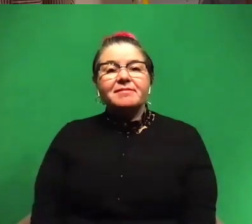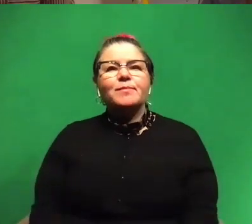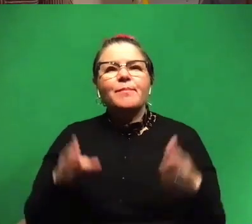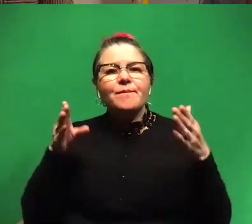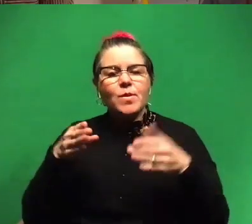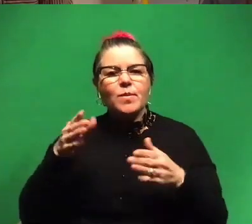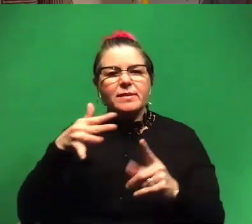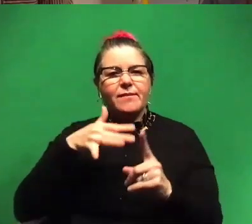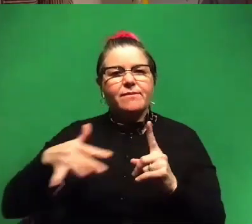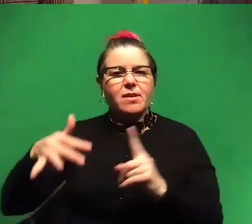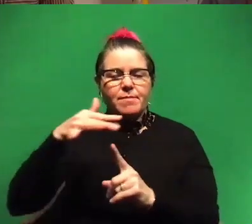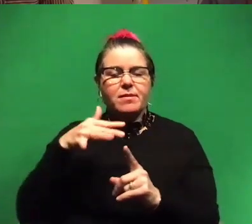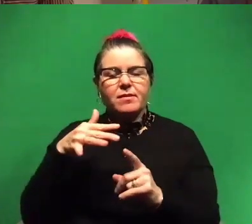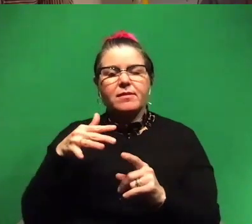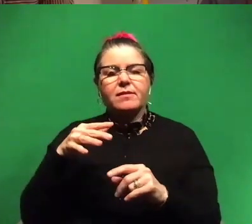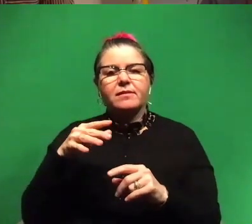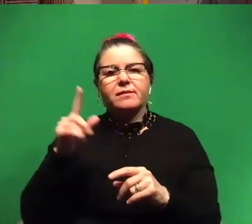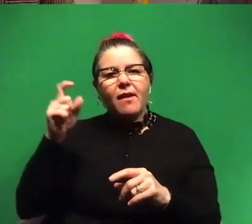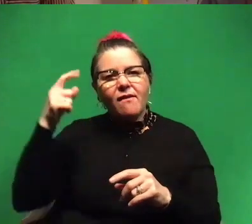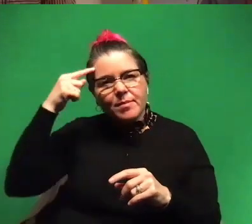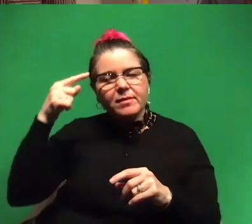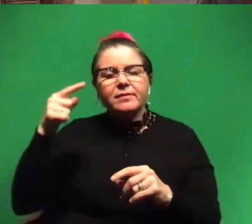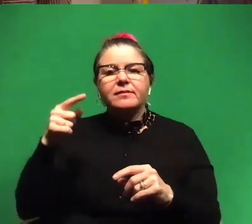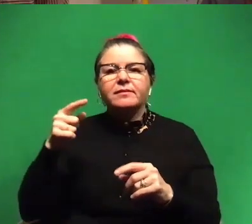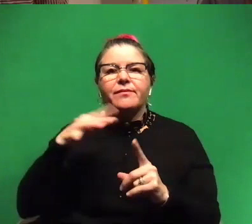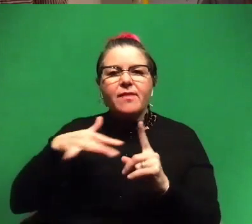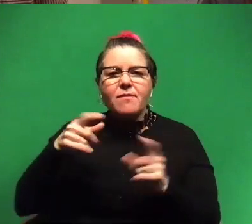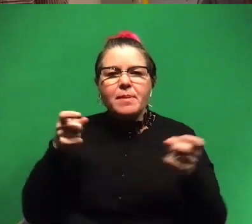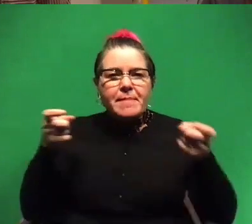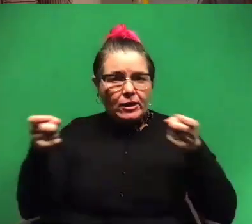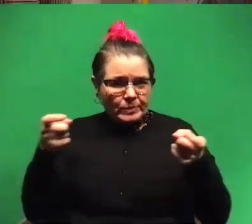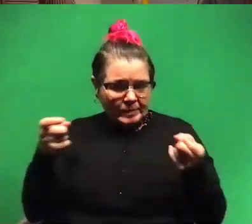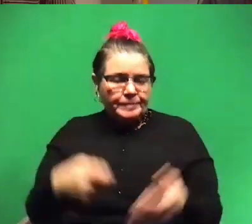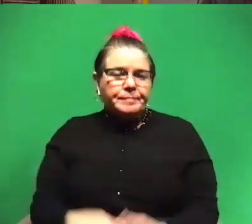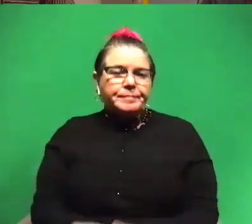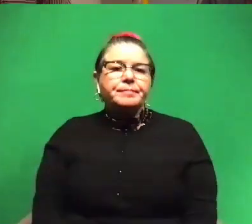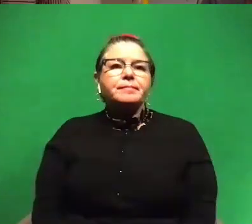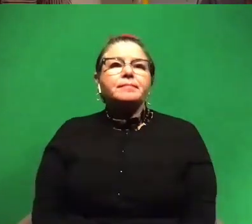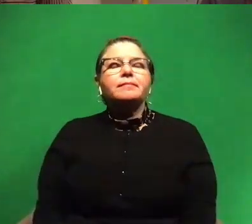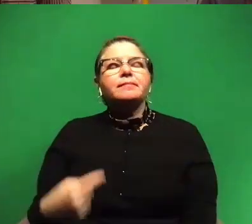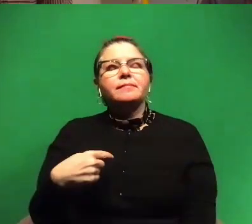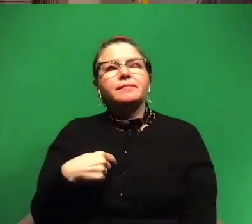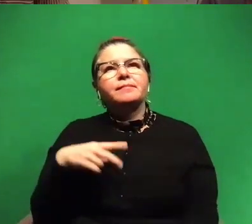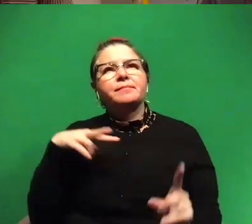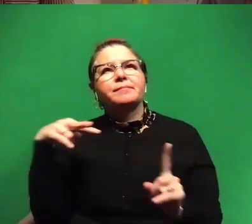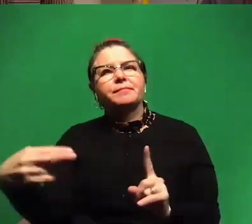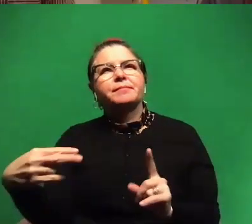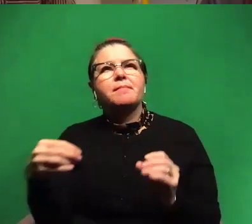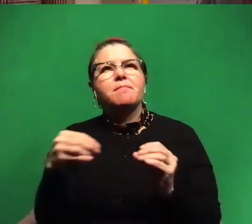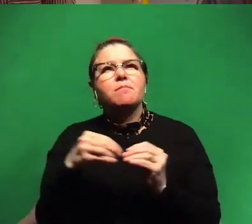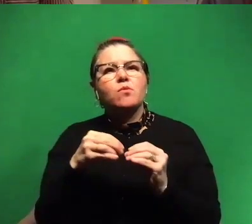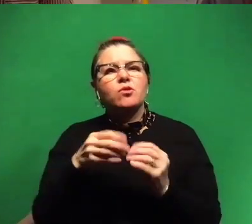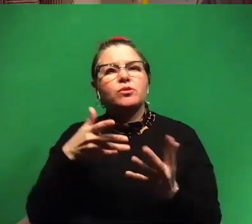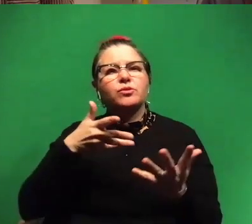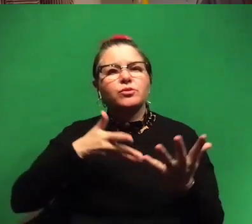in environmental governance and environmental management. So I'm kind of coming at it from more of a